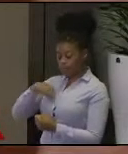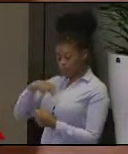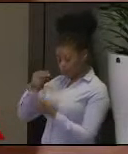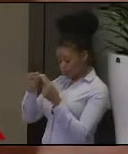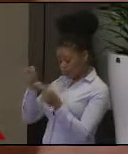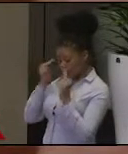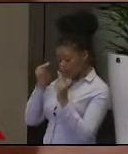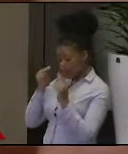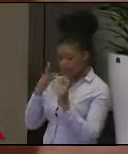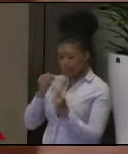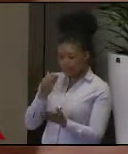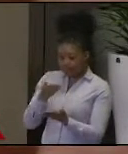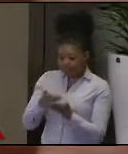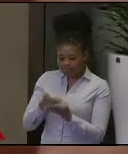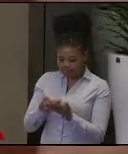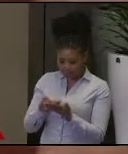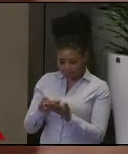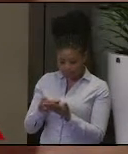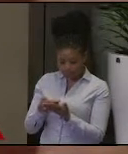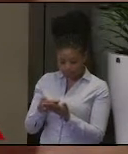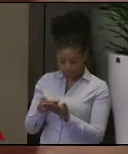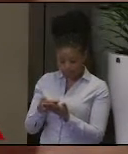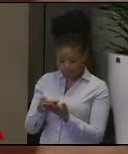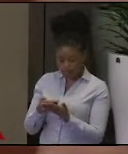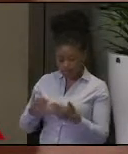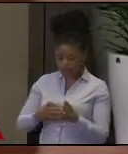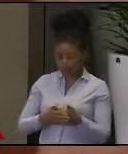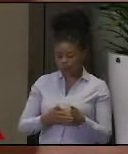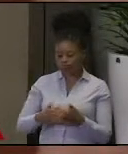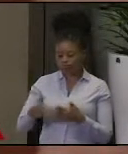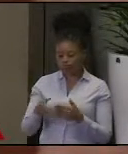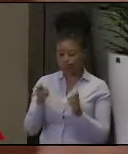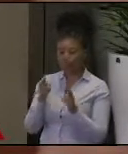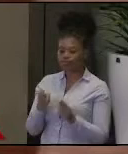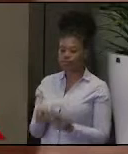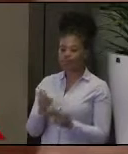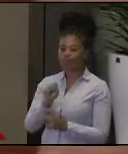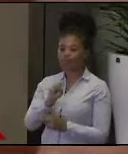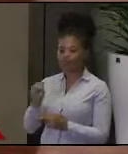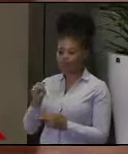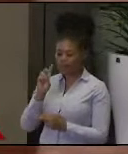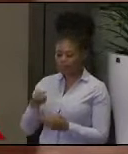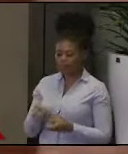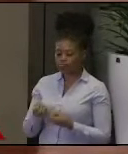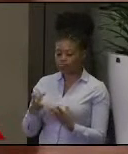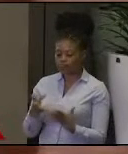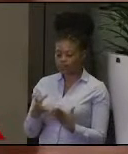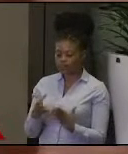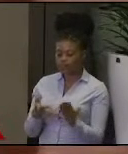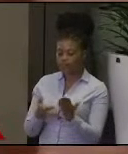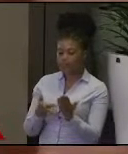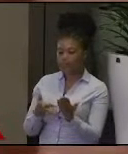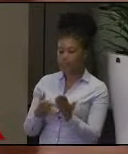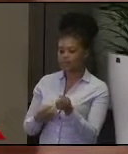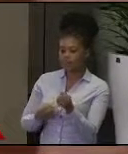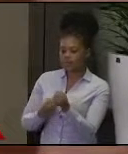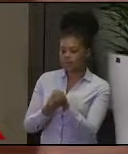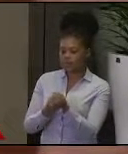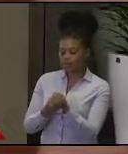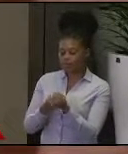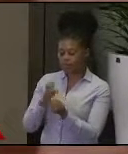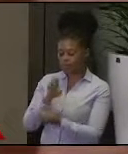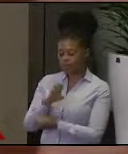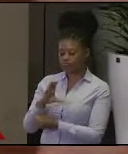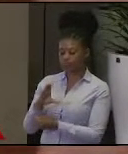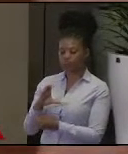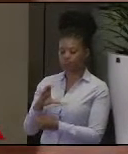our capability through the Chair of Human Settlements to provide technical support to the Eastern Cape Department of